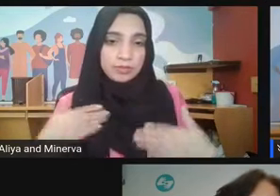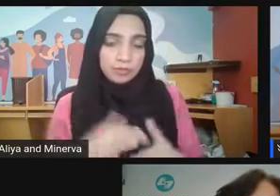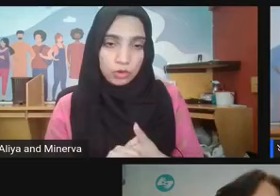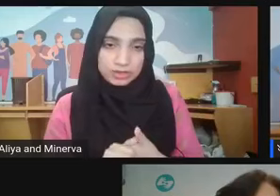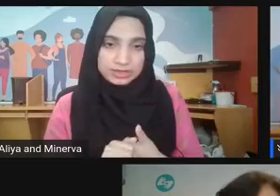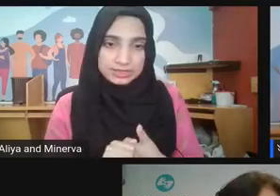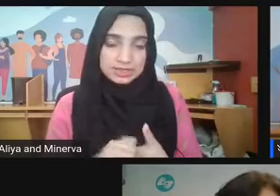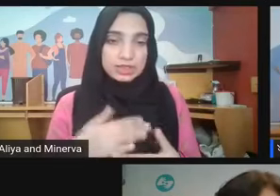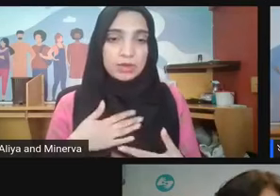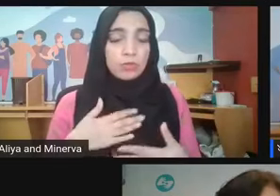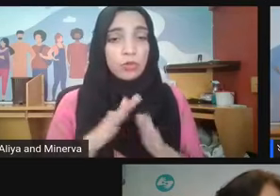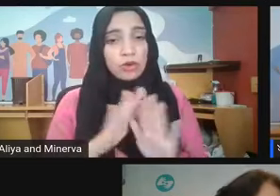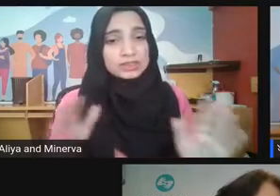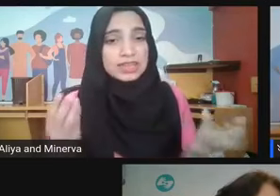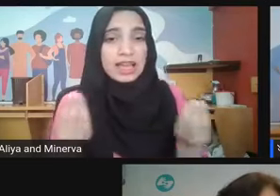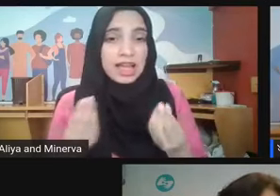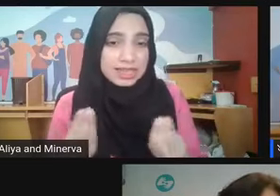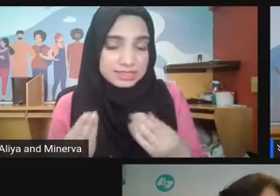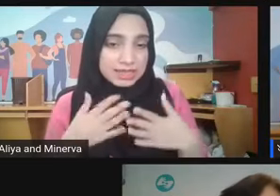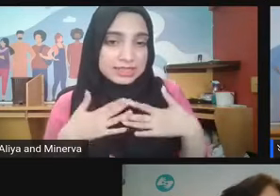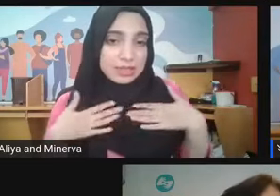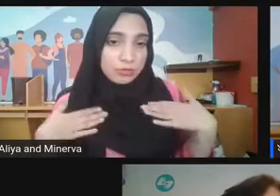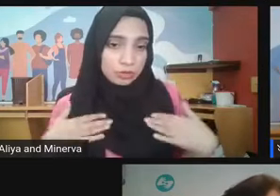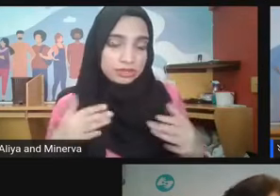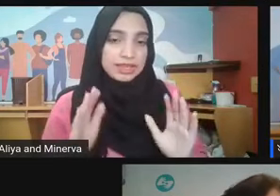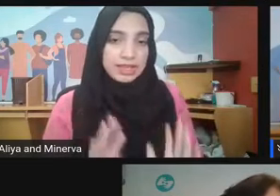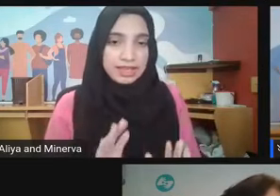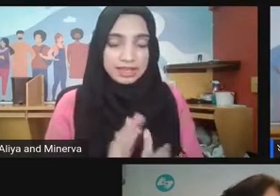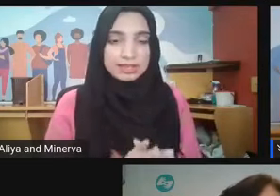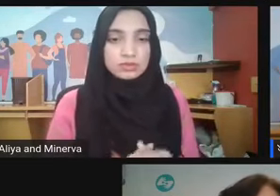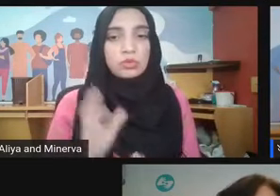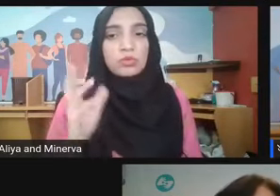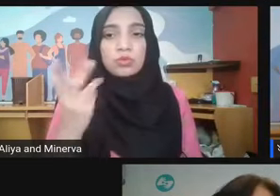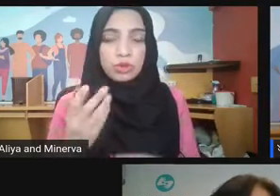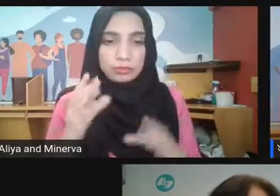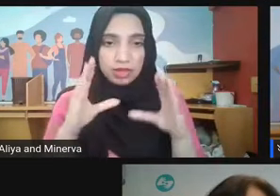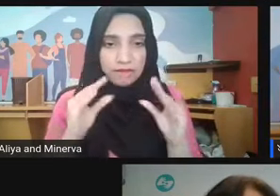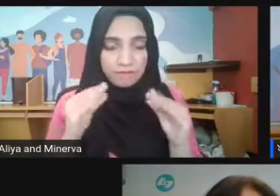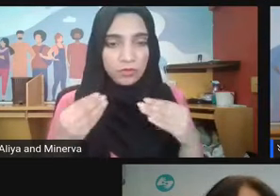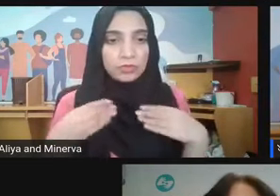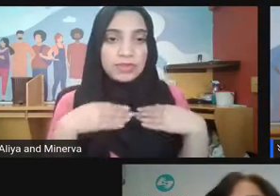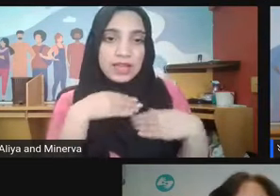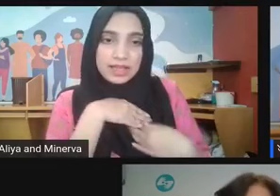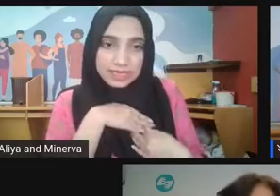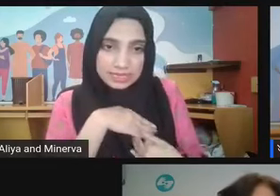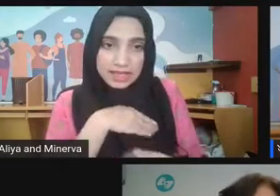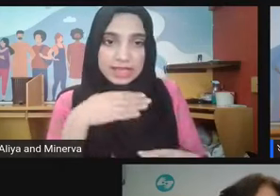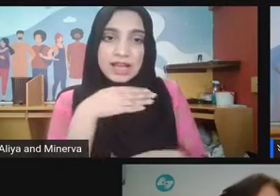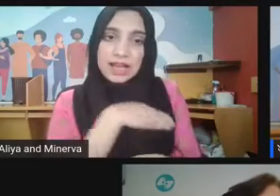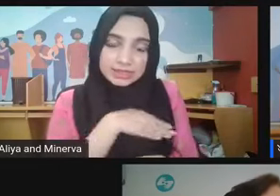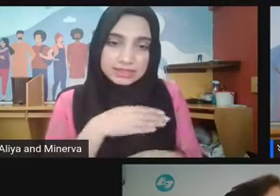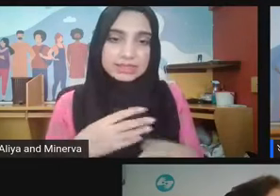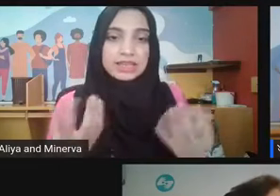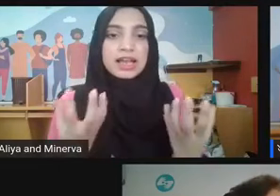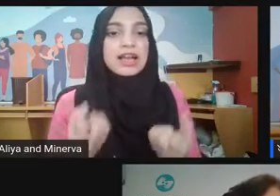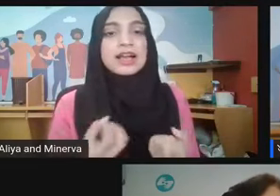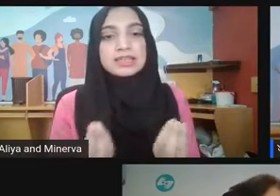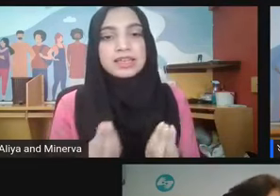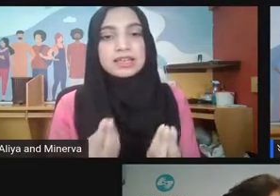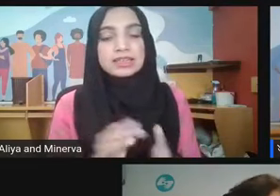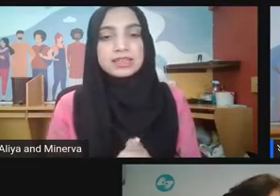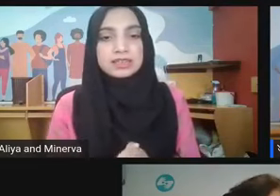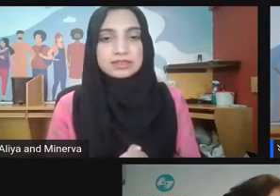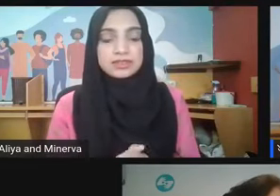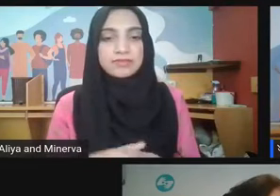very snugly into these pockets. So they can be used, and every woman can at least have